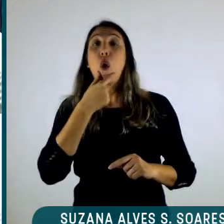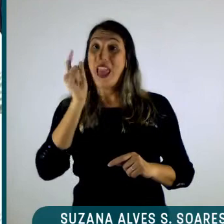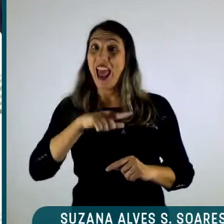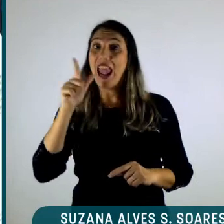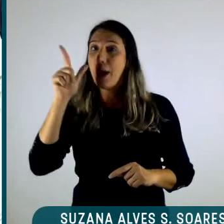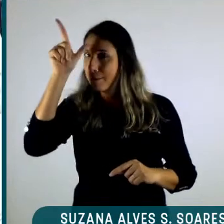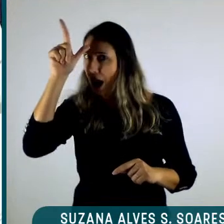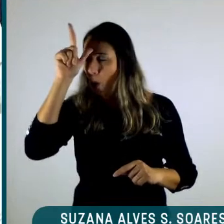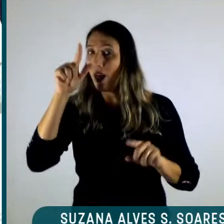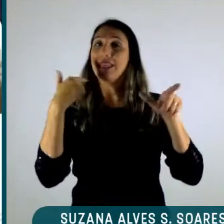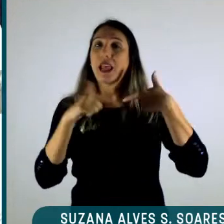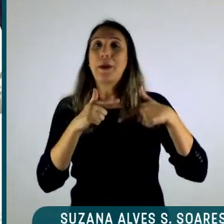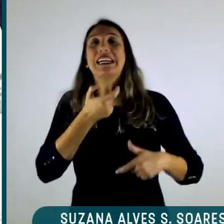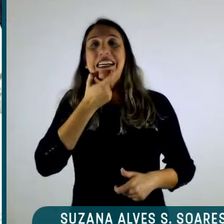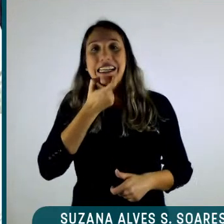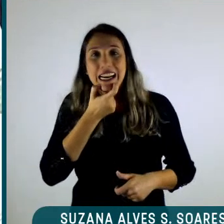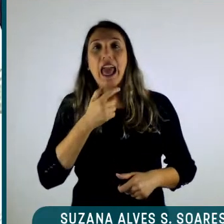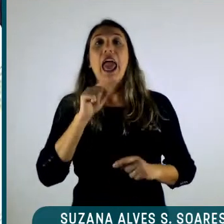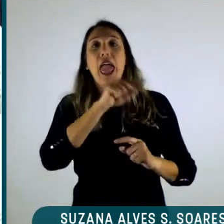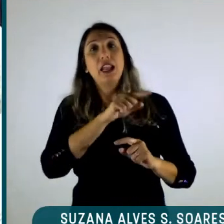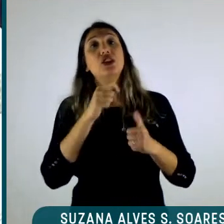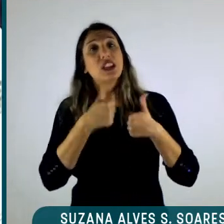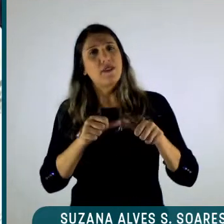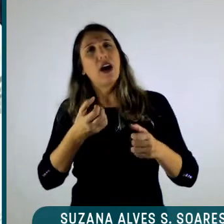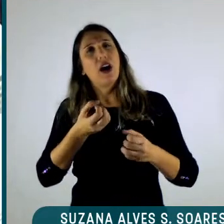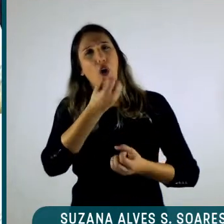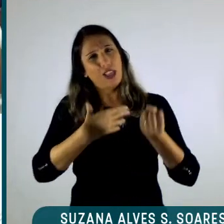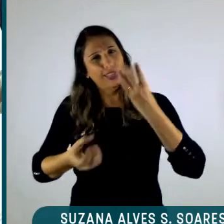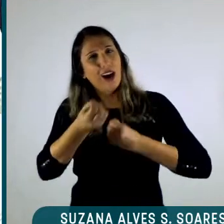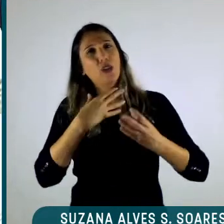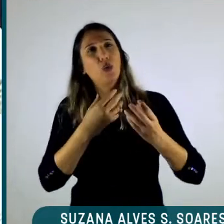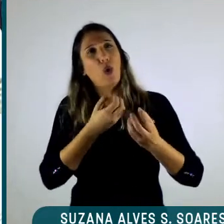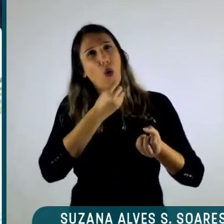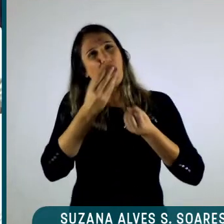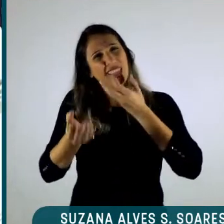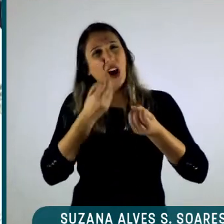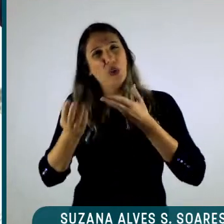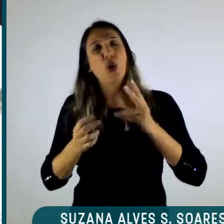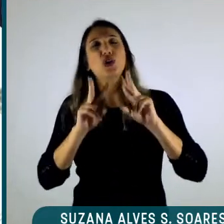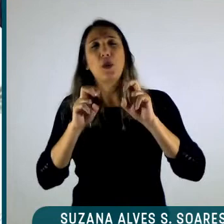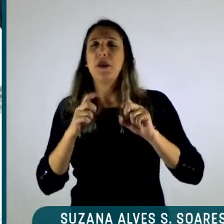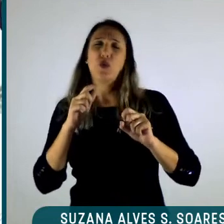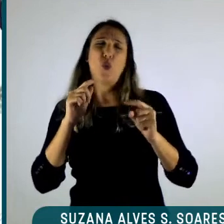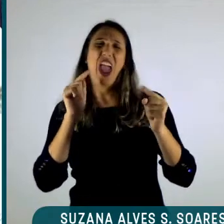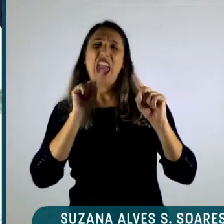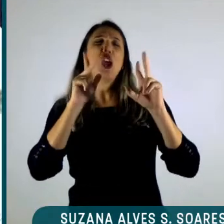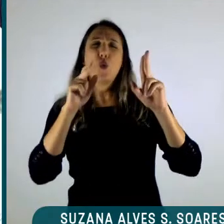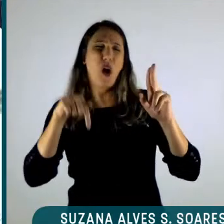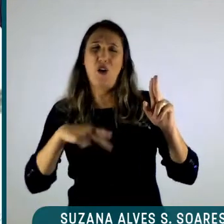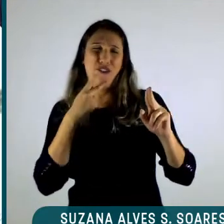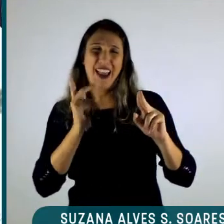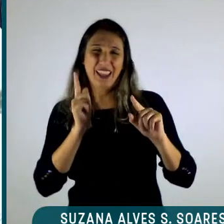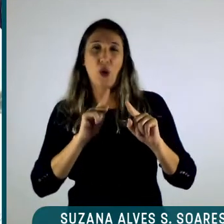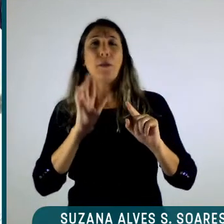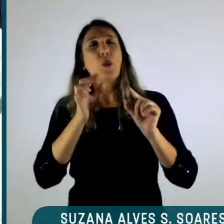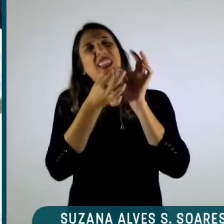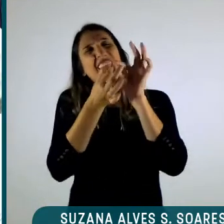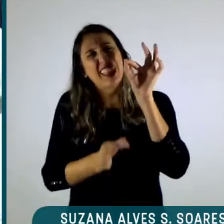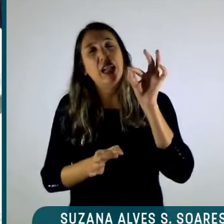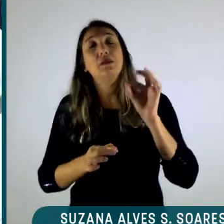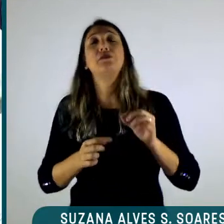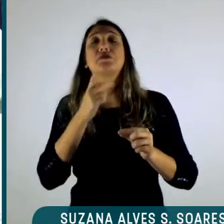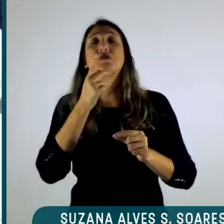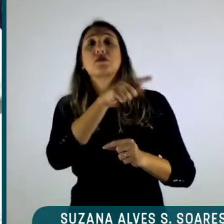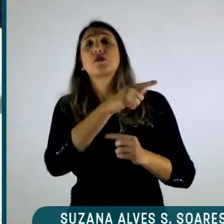was hospitalized in a British hospital. He's German. He works in England, and he told me it has nothing to do with what I will tell you